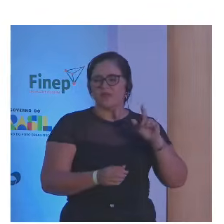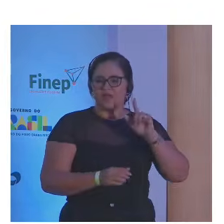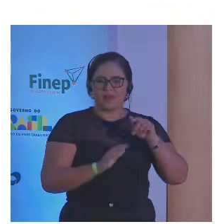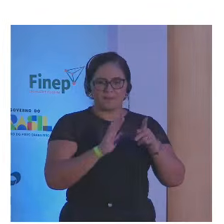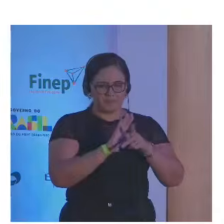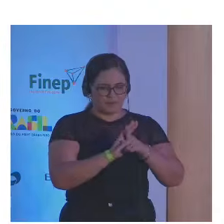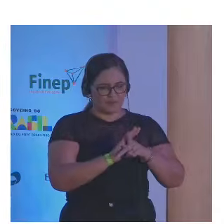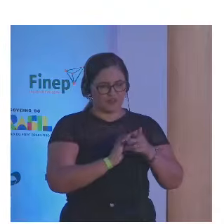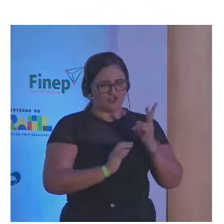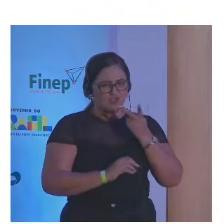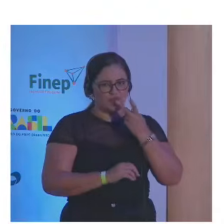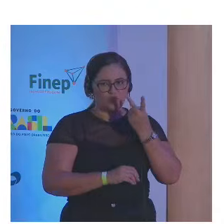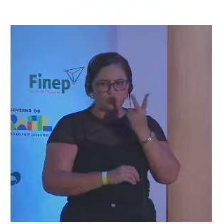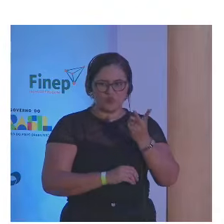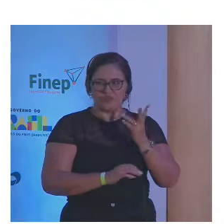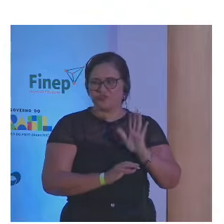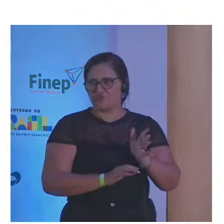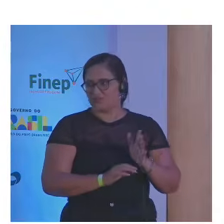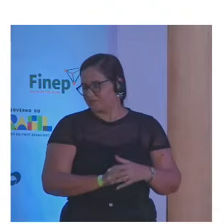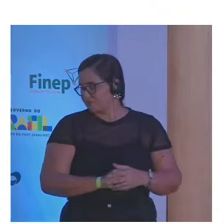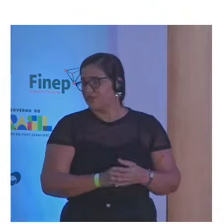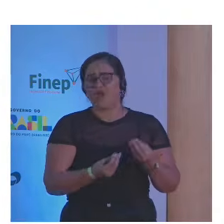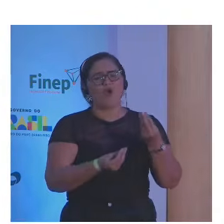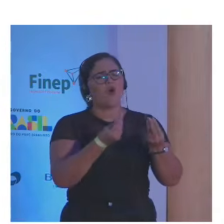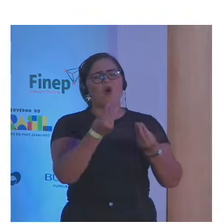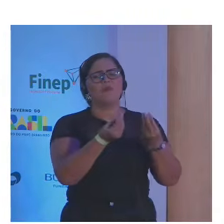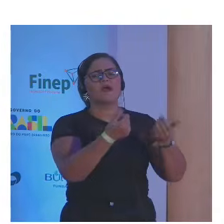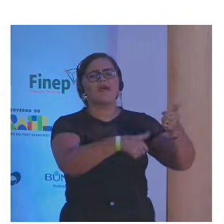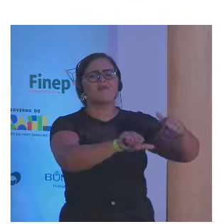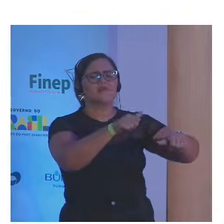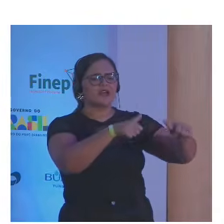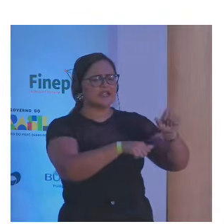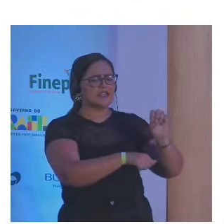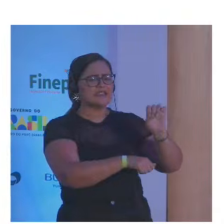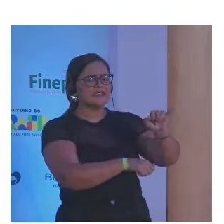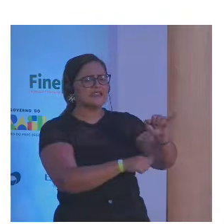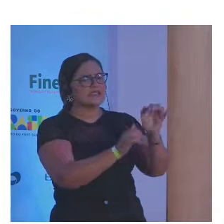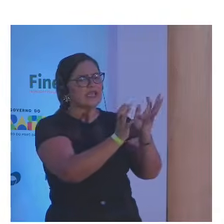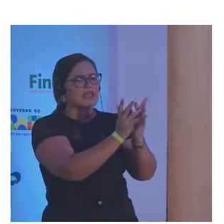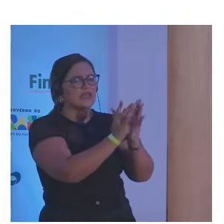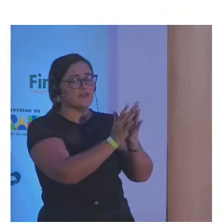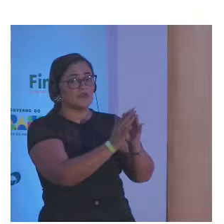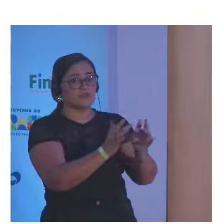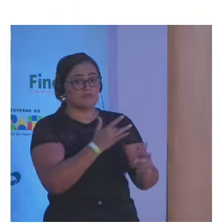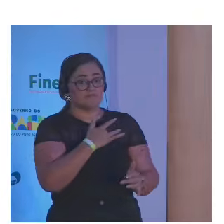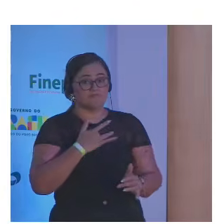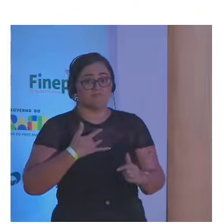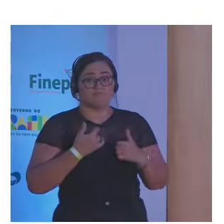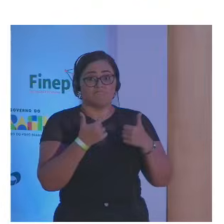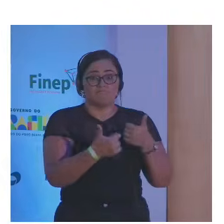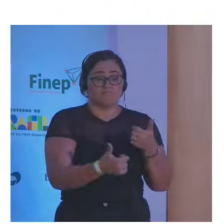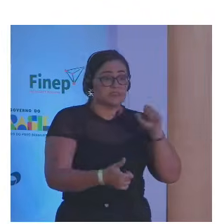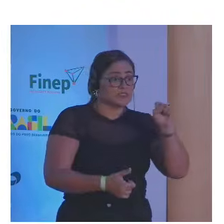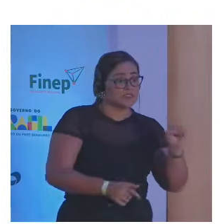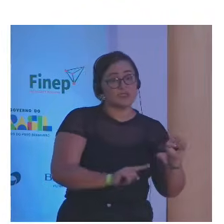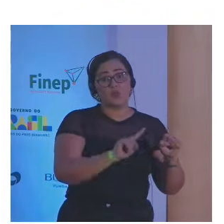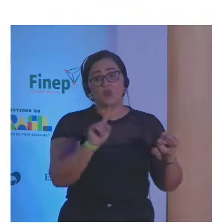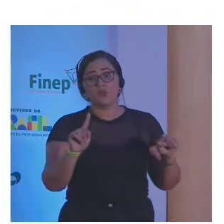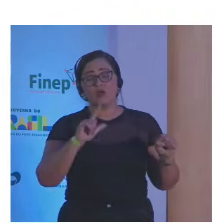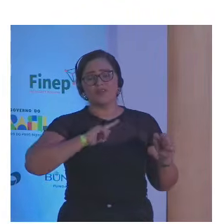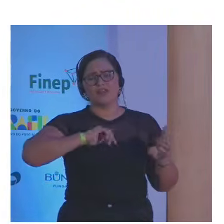So how do you assess whether a reef is healthy or not? Well, there are many organizations across the globe that have